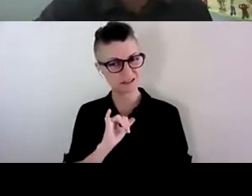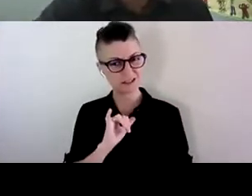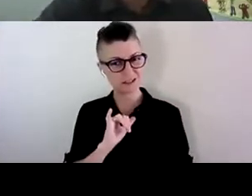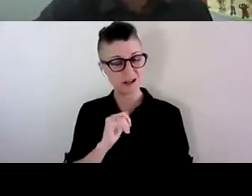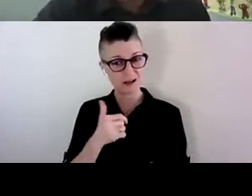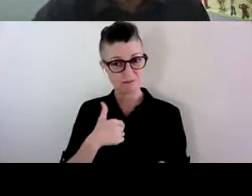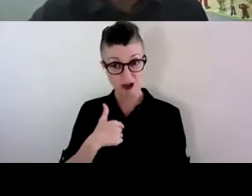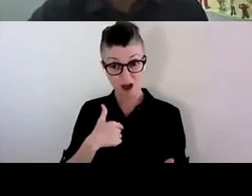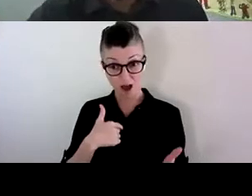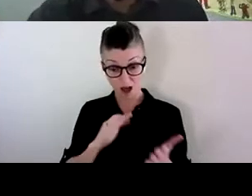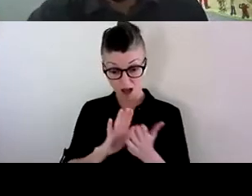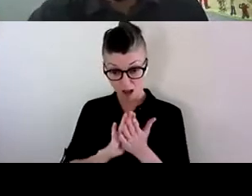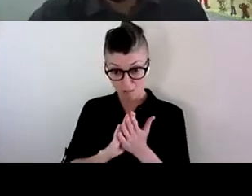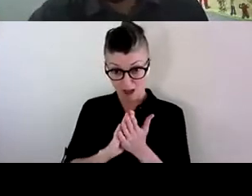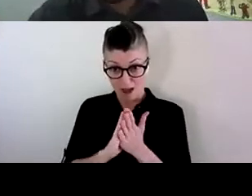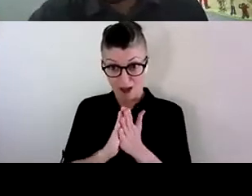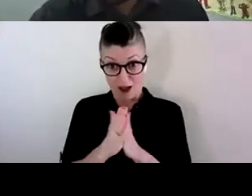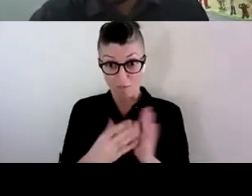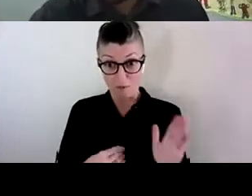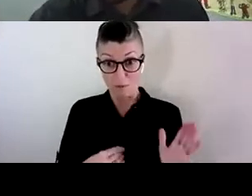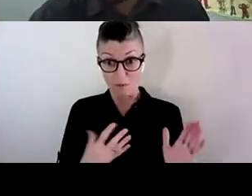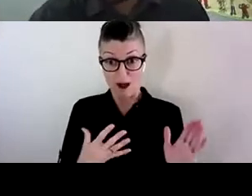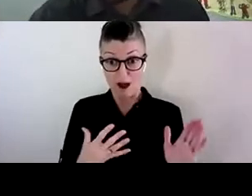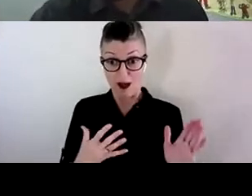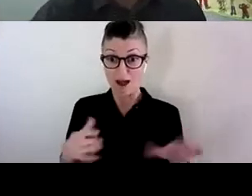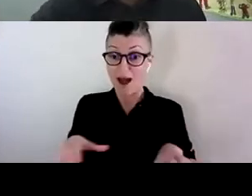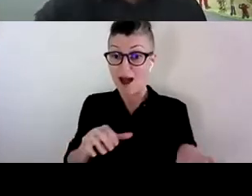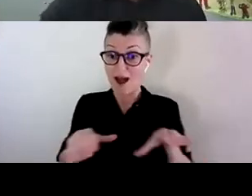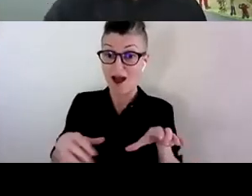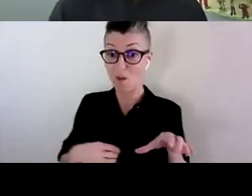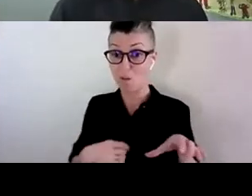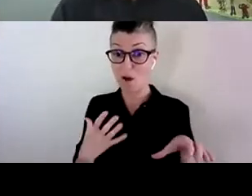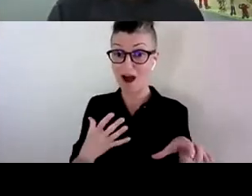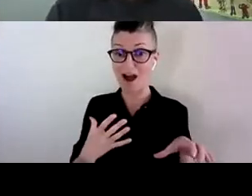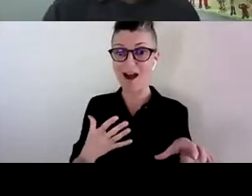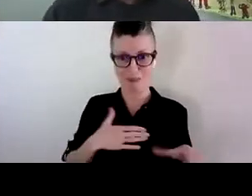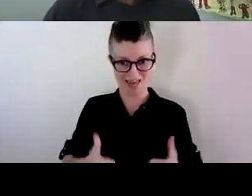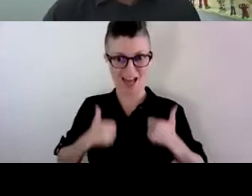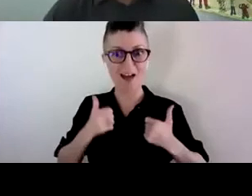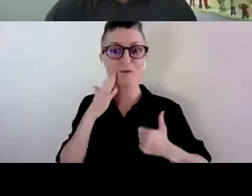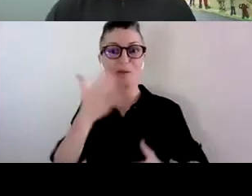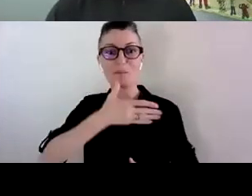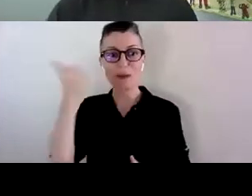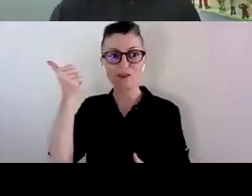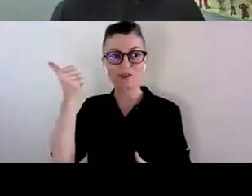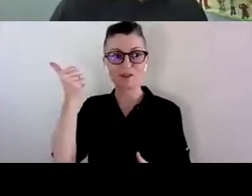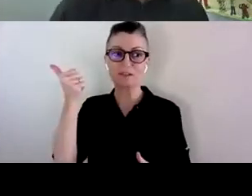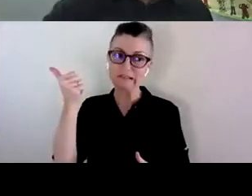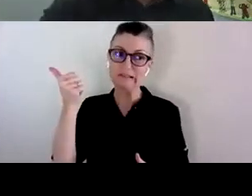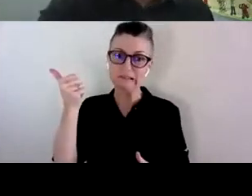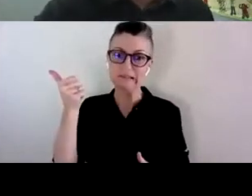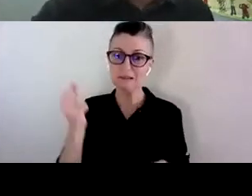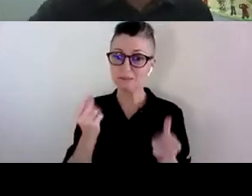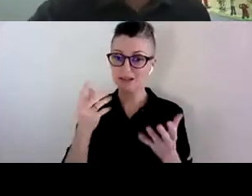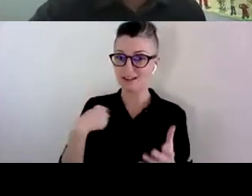whiteness, then the better off we will be. And as I mentioned earlier, many of us have come to believe that our success and